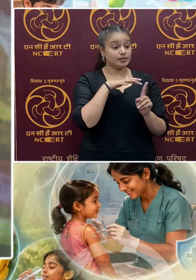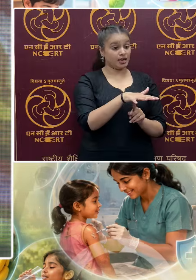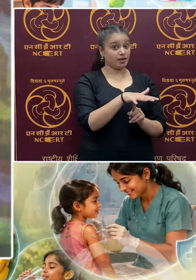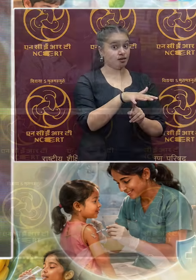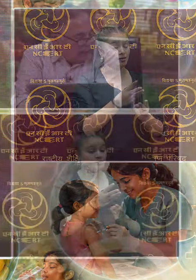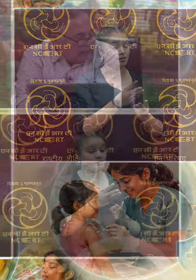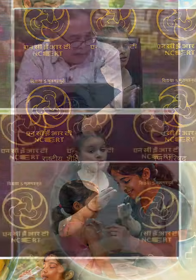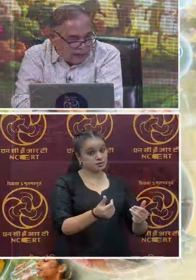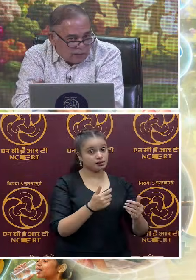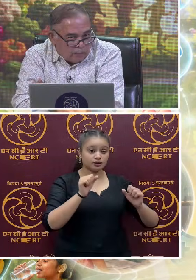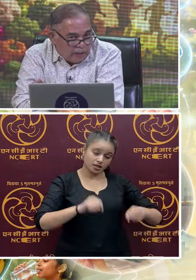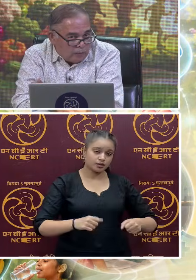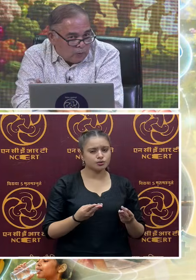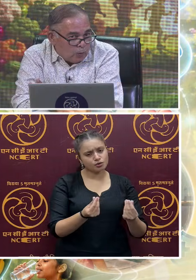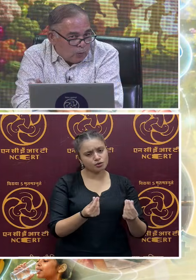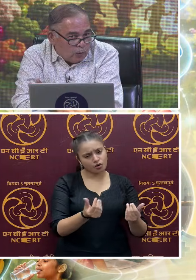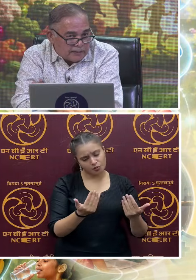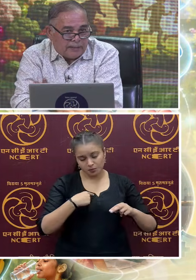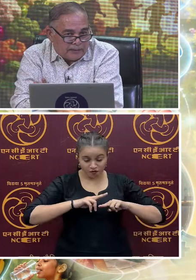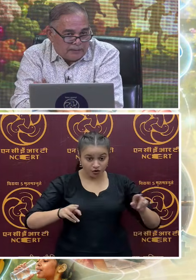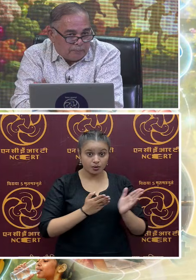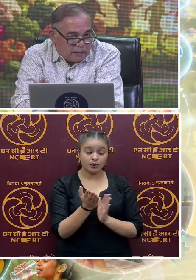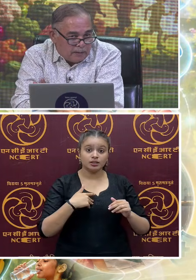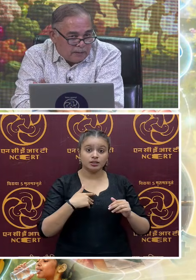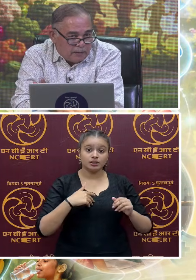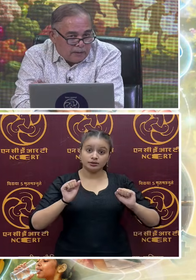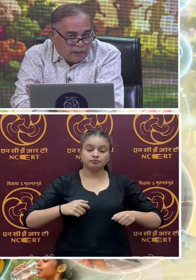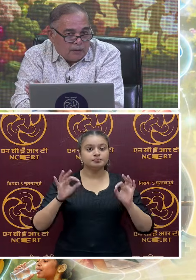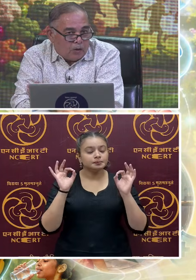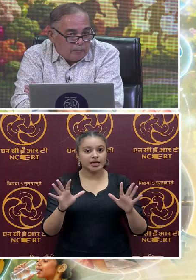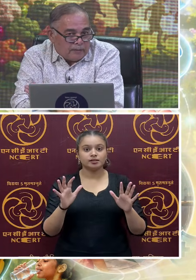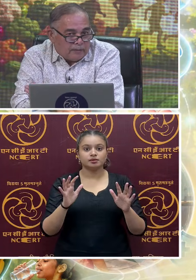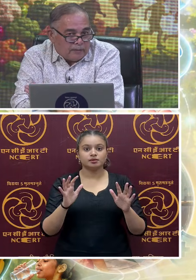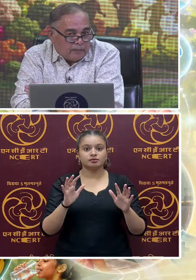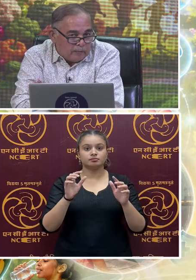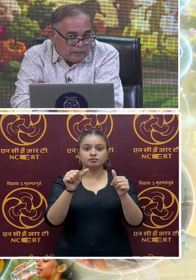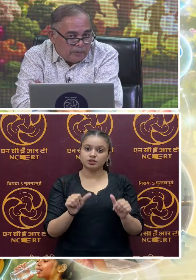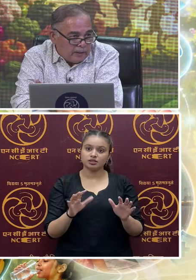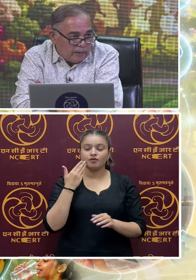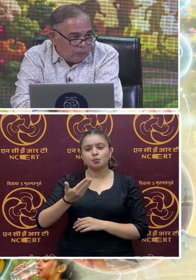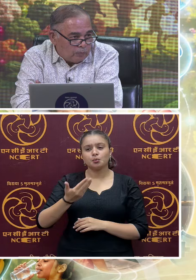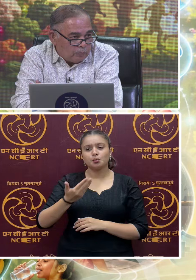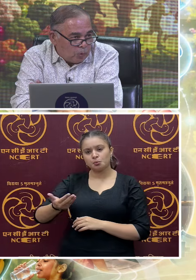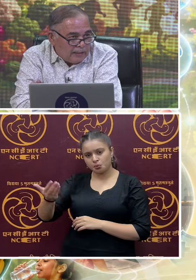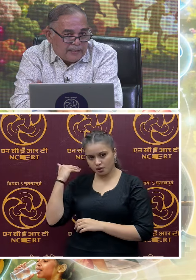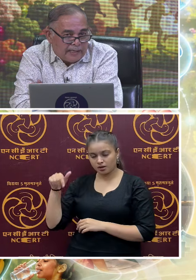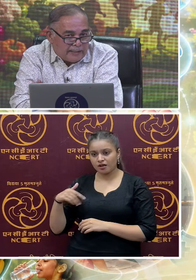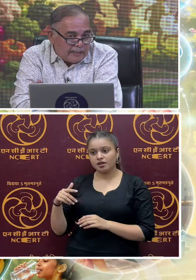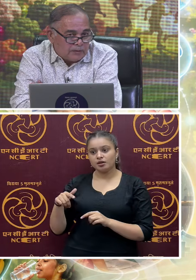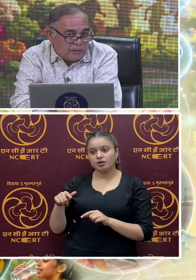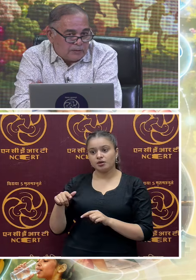totally. And we have two excellent example. Long back we have